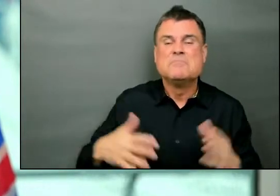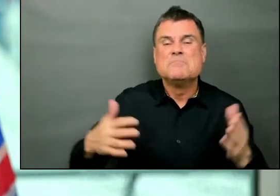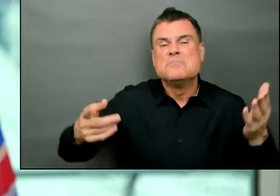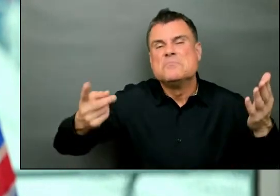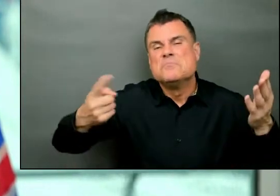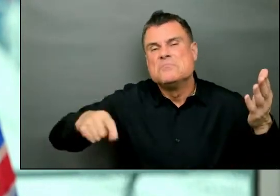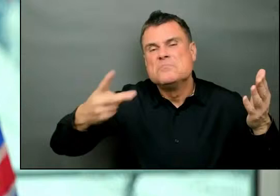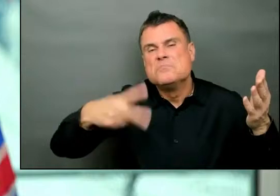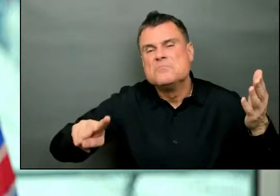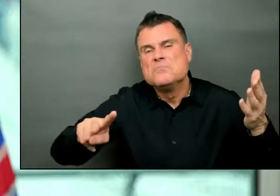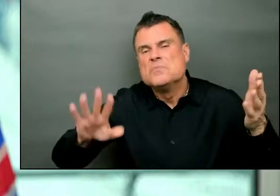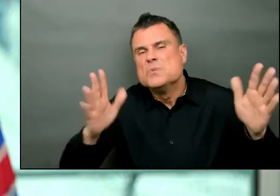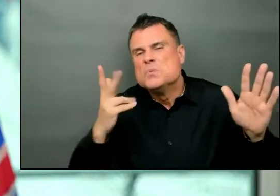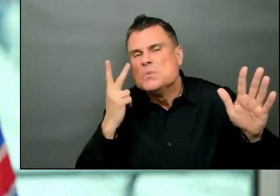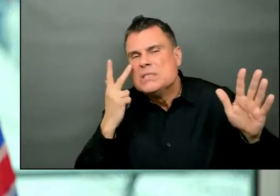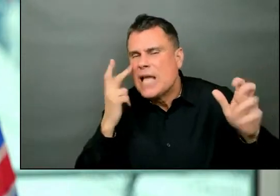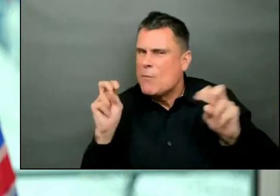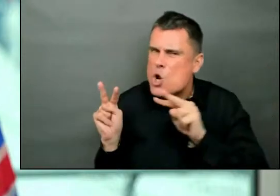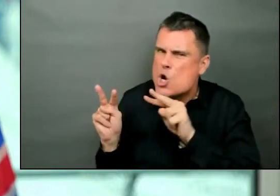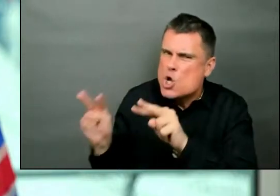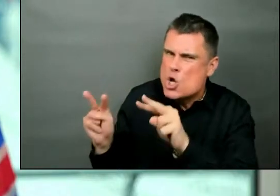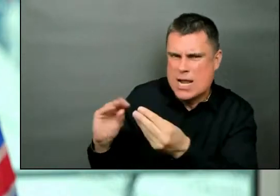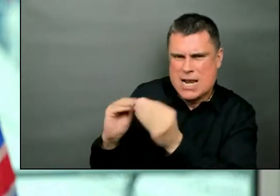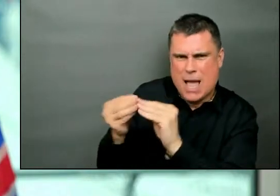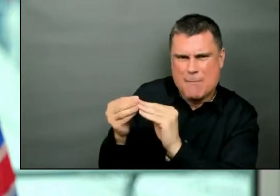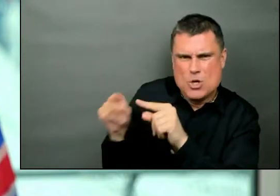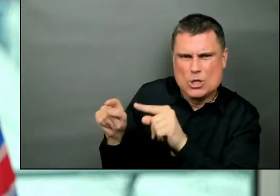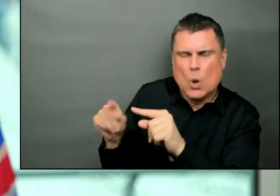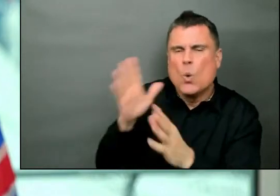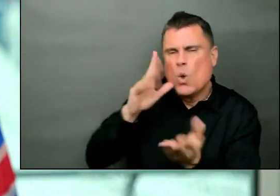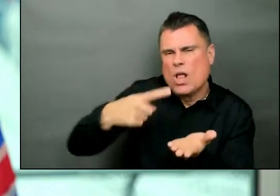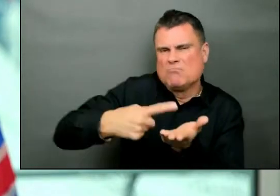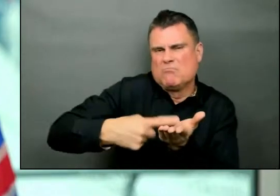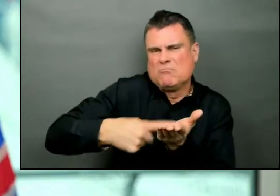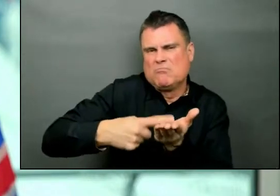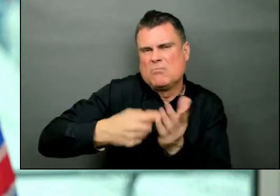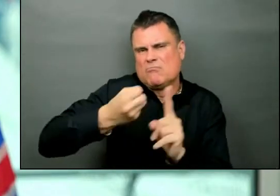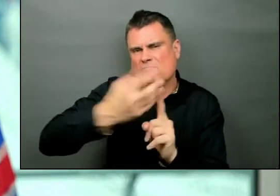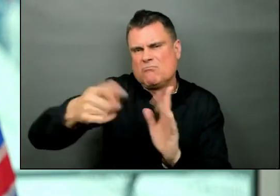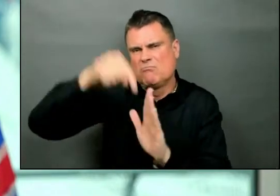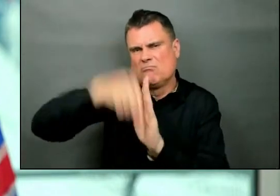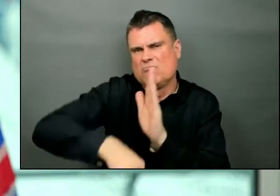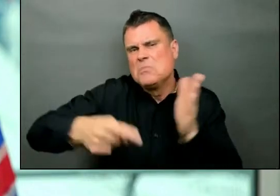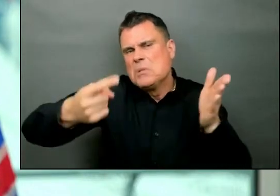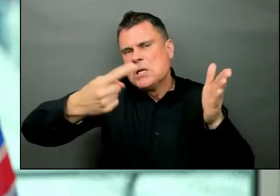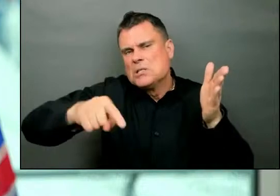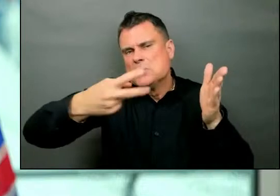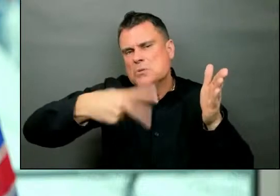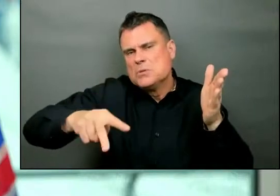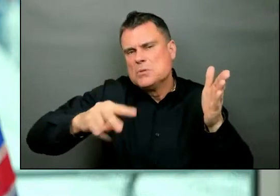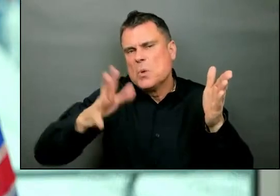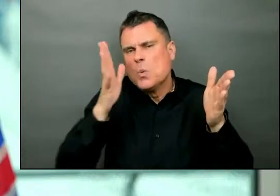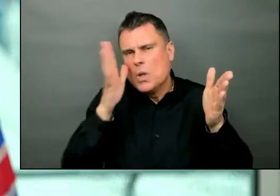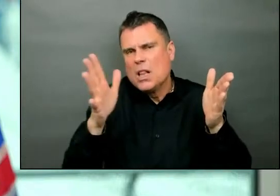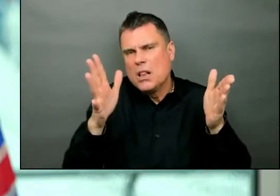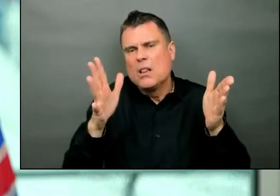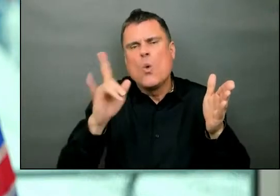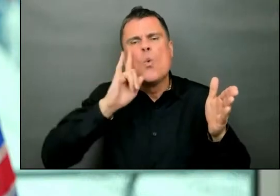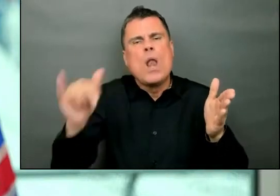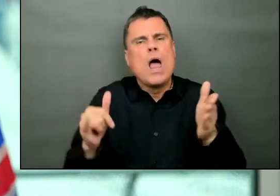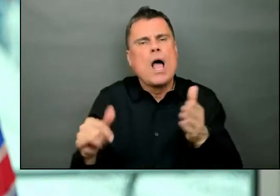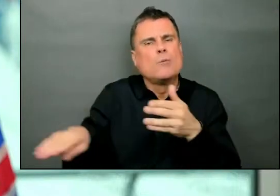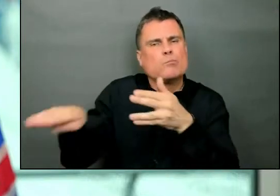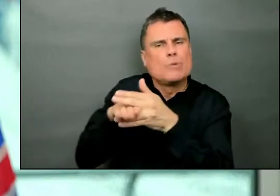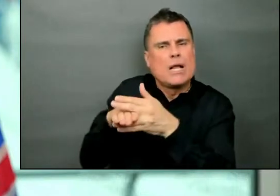weeks, and we'll be talking more about March break and what we need to do in the coming days. But think